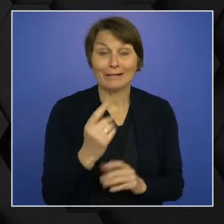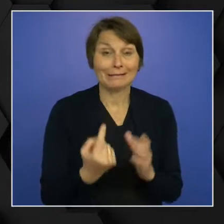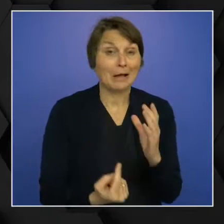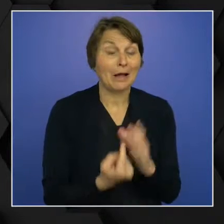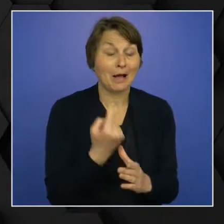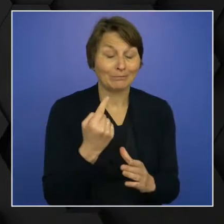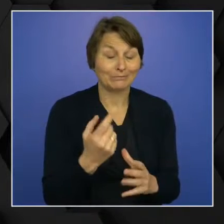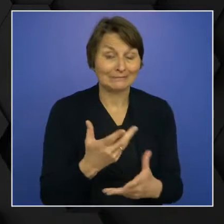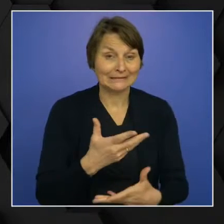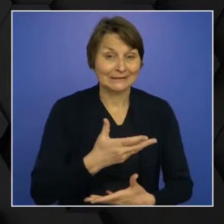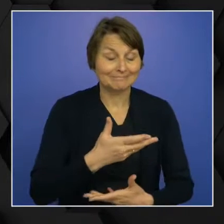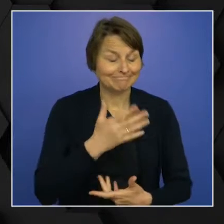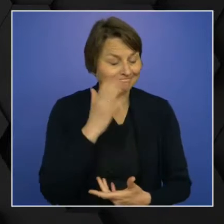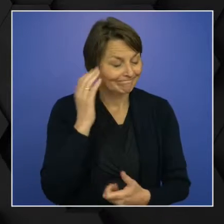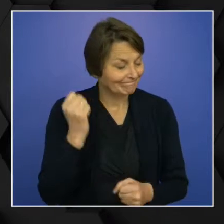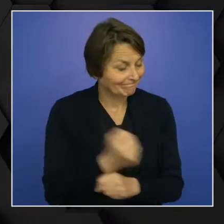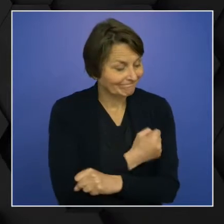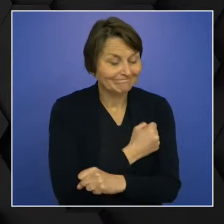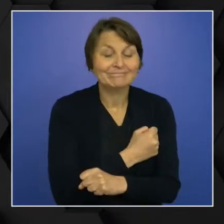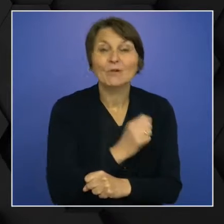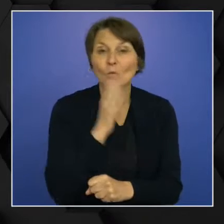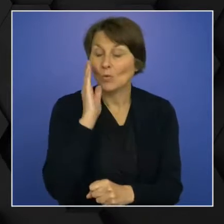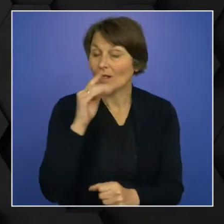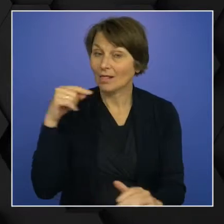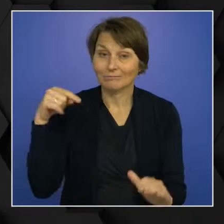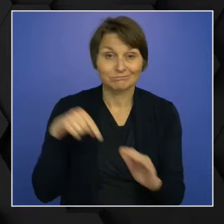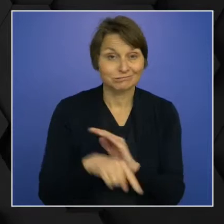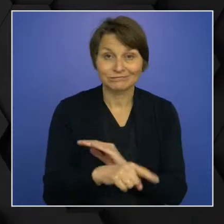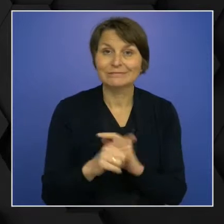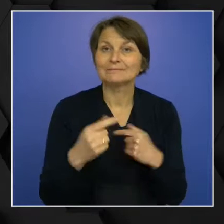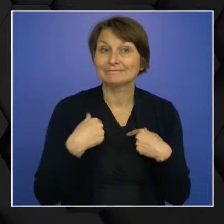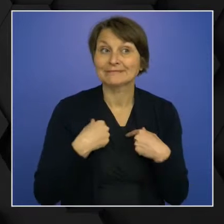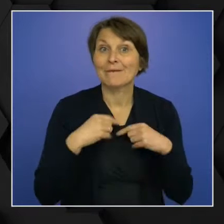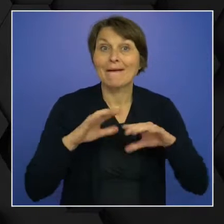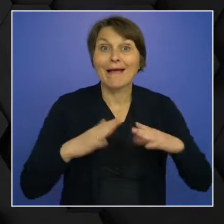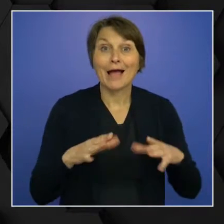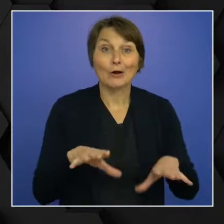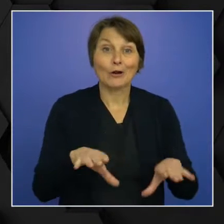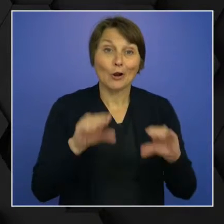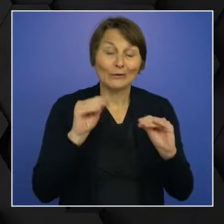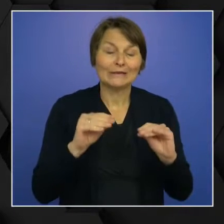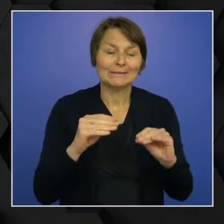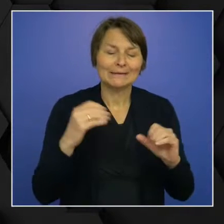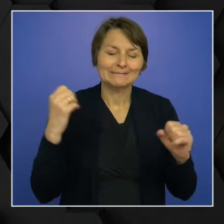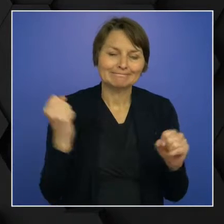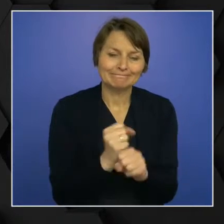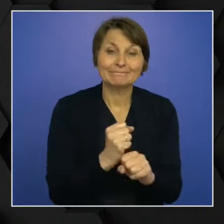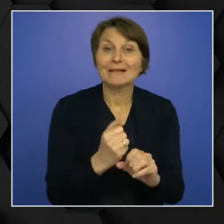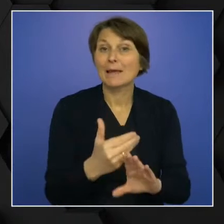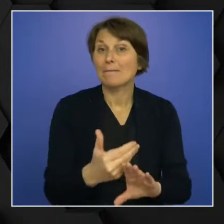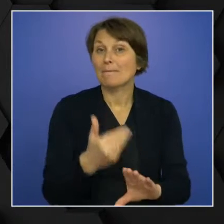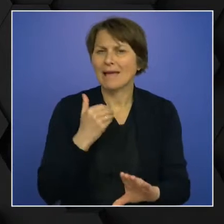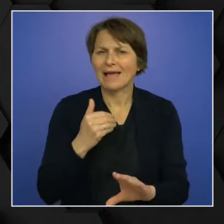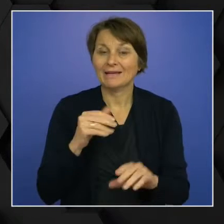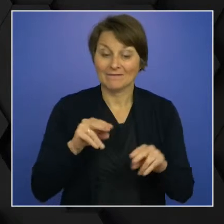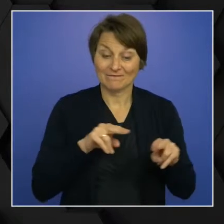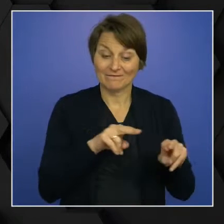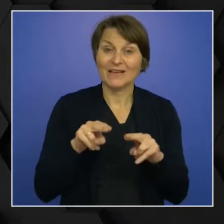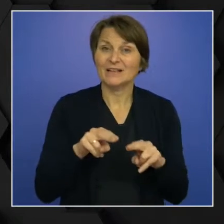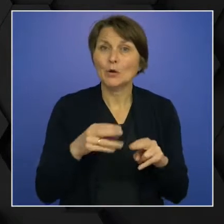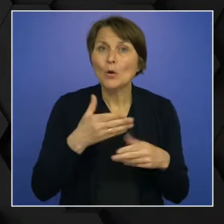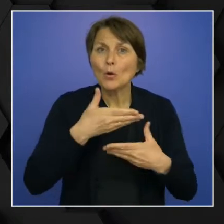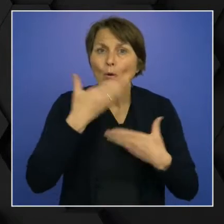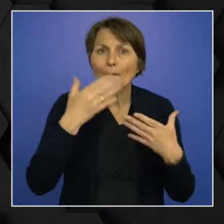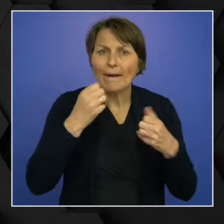okay, because it's how you learn. You do this and realize, should have had captions. Now I'm thinking back to all these videos I've made thinking, did I